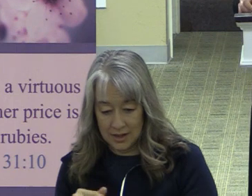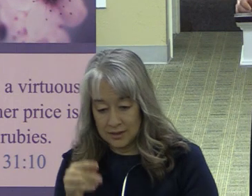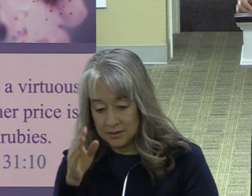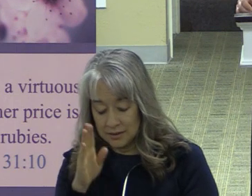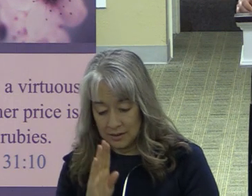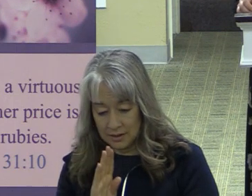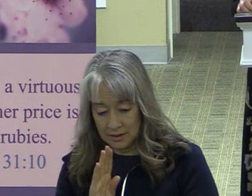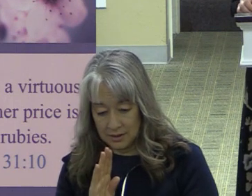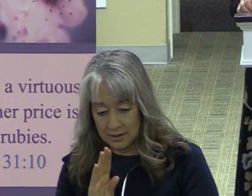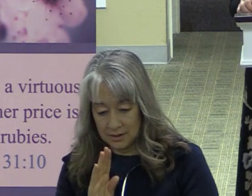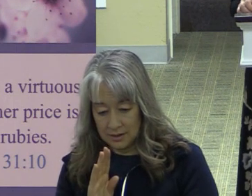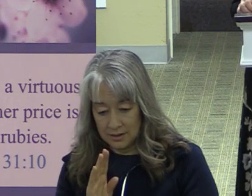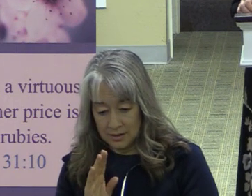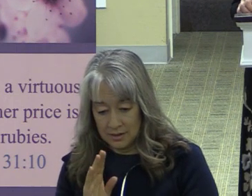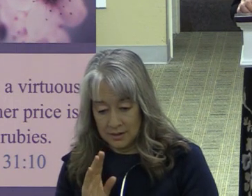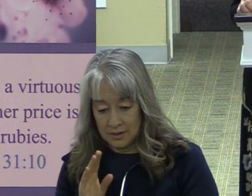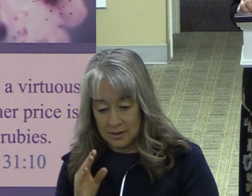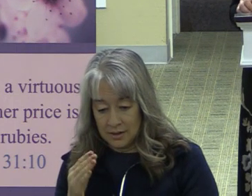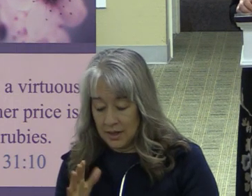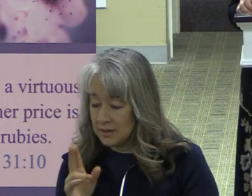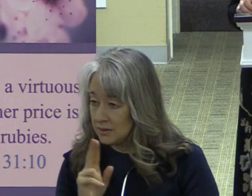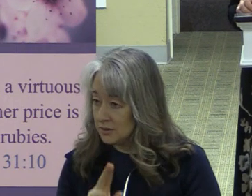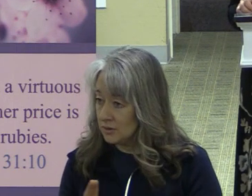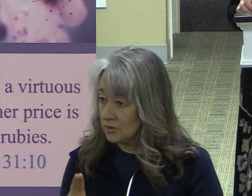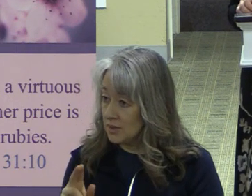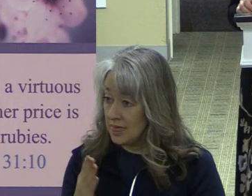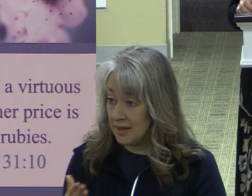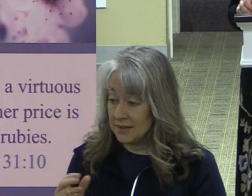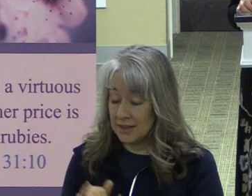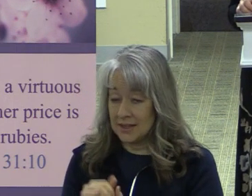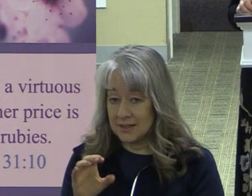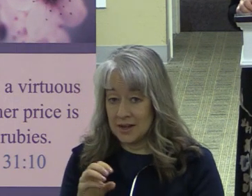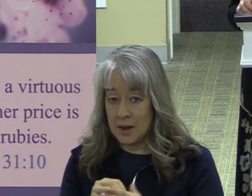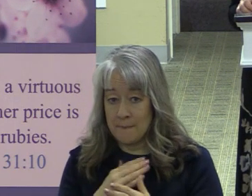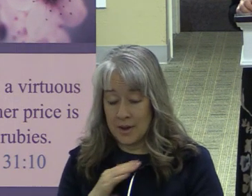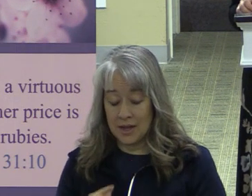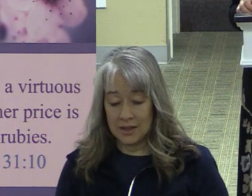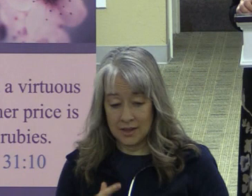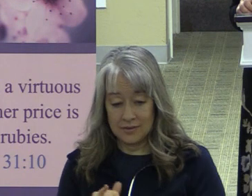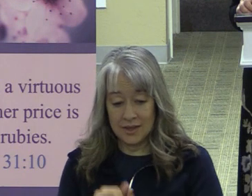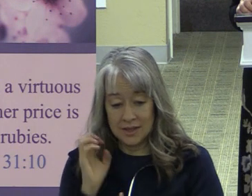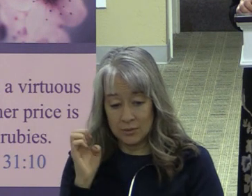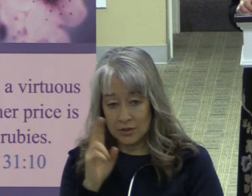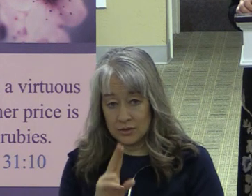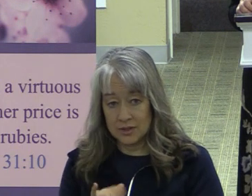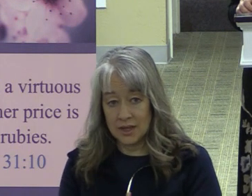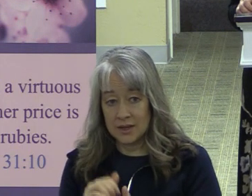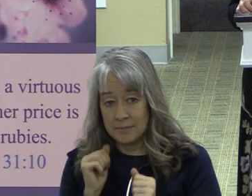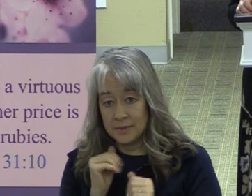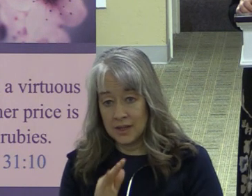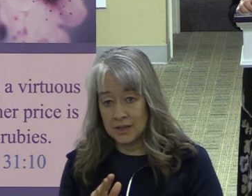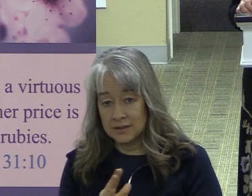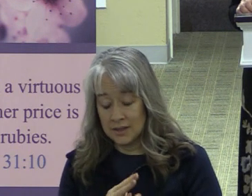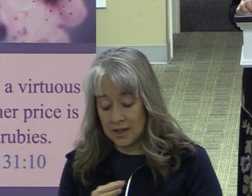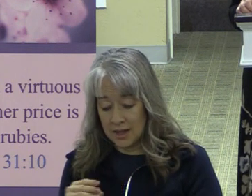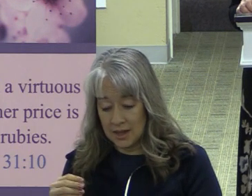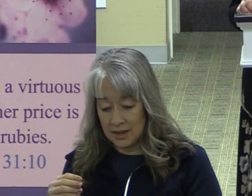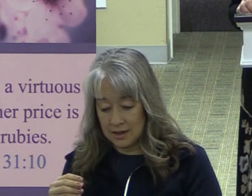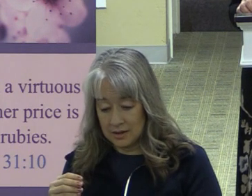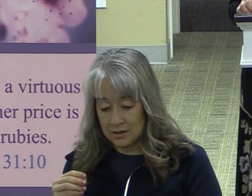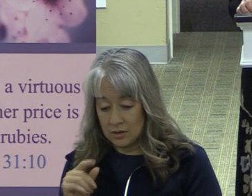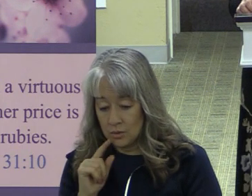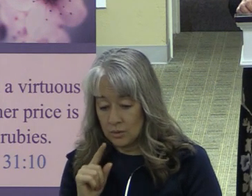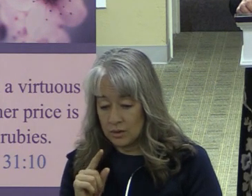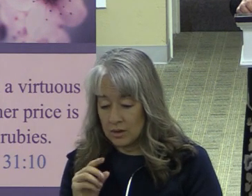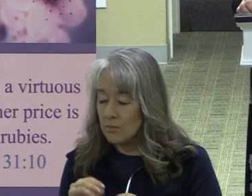God has used the things that he's done in my life, that he will use that to bless and